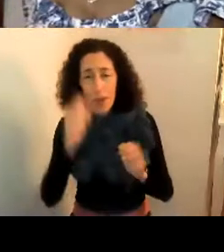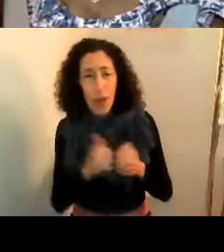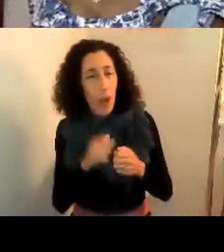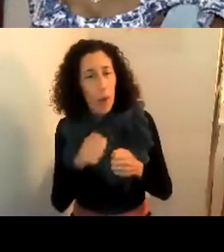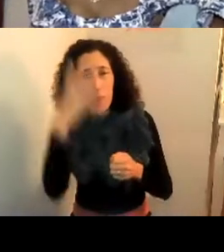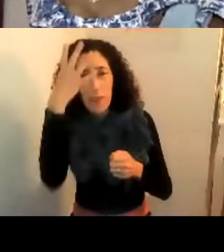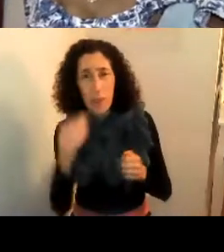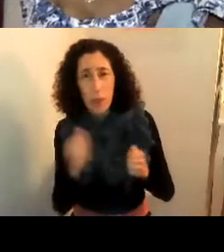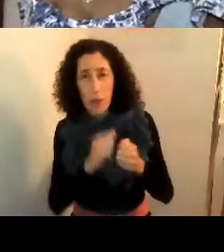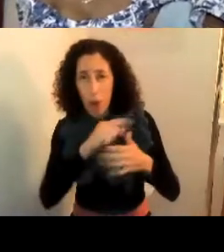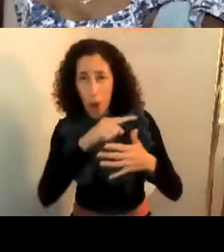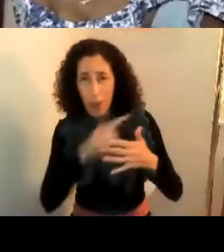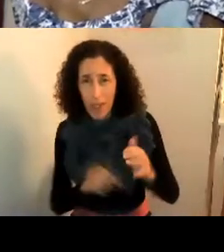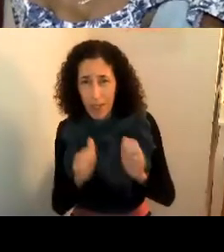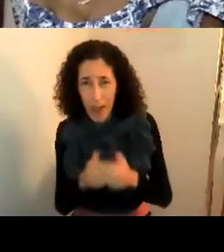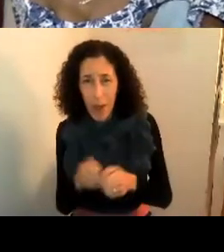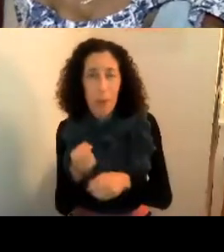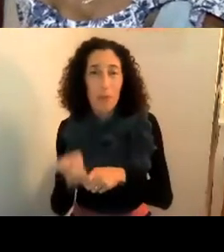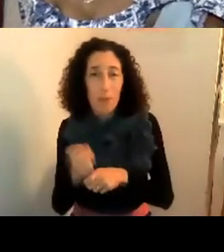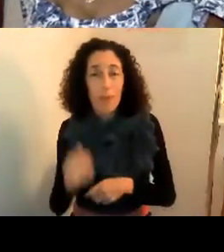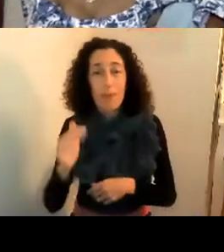Next is Jafreen